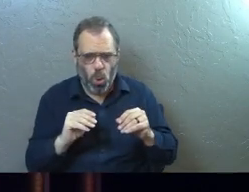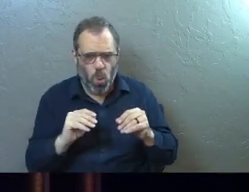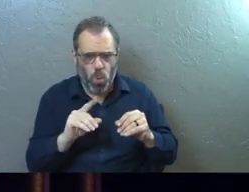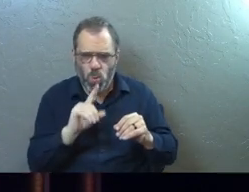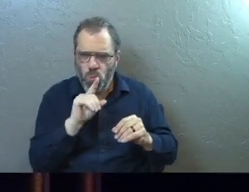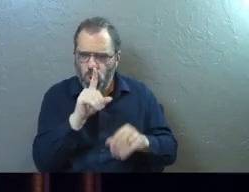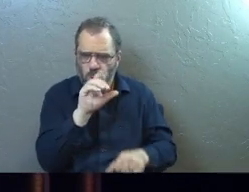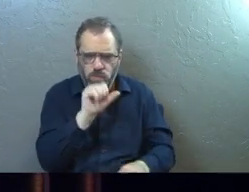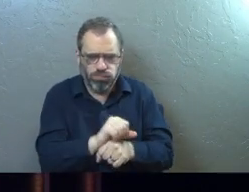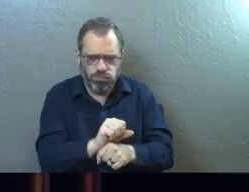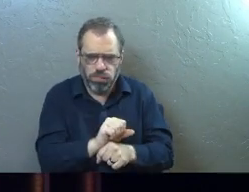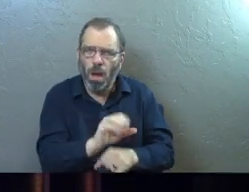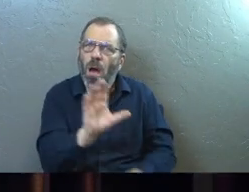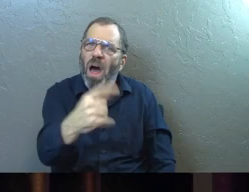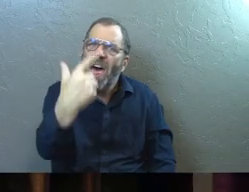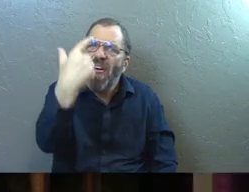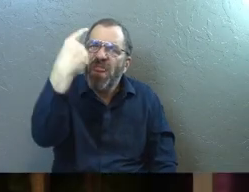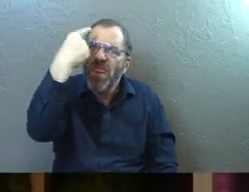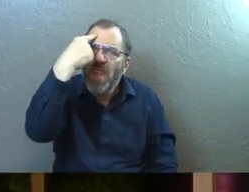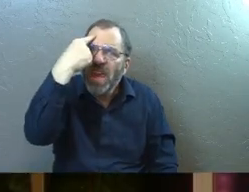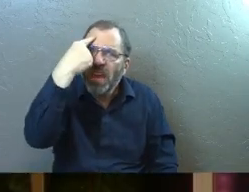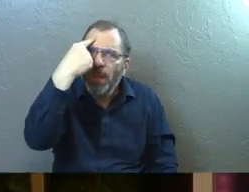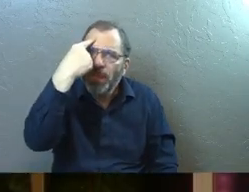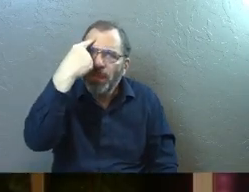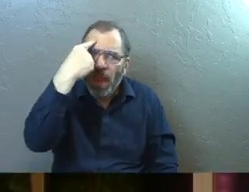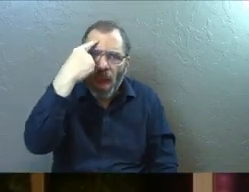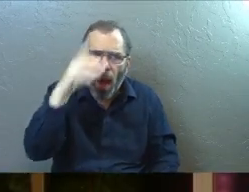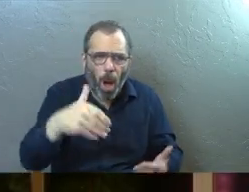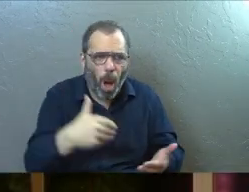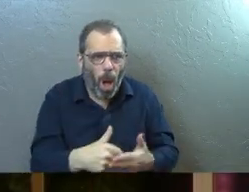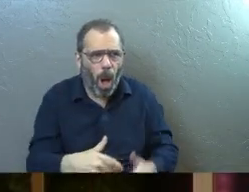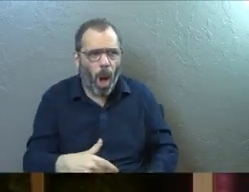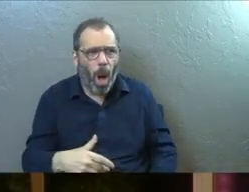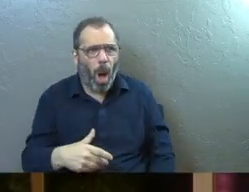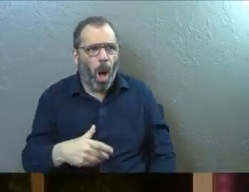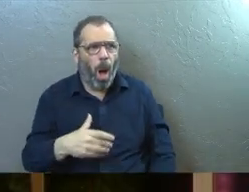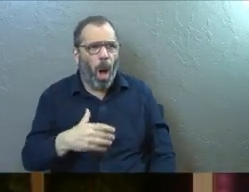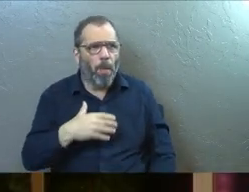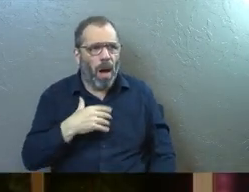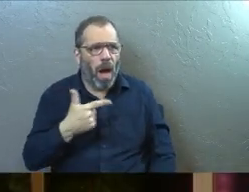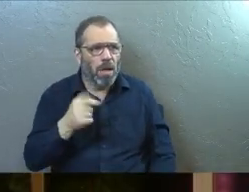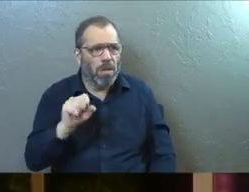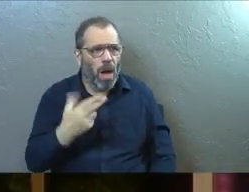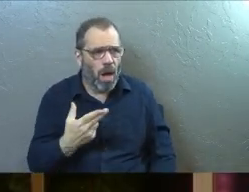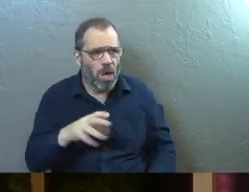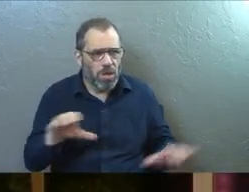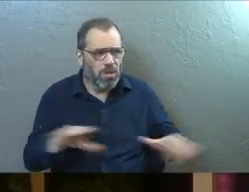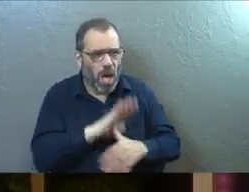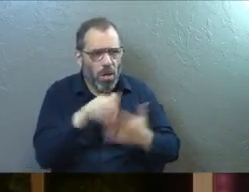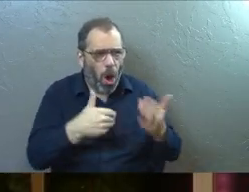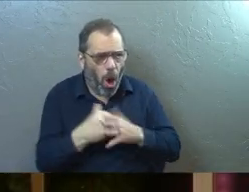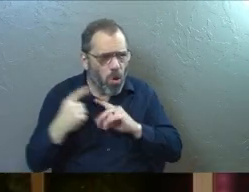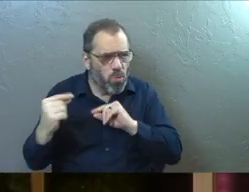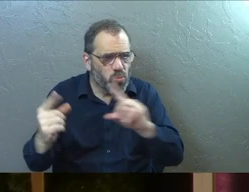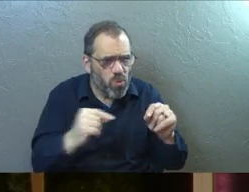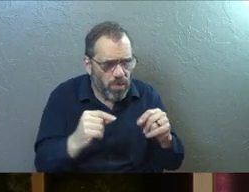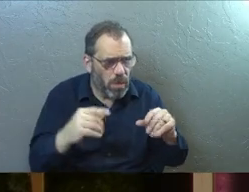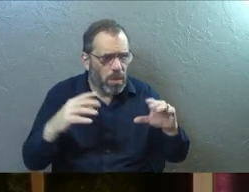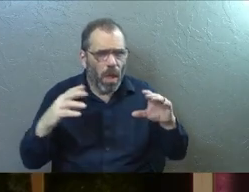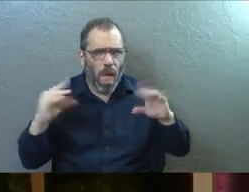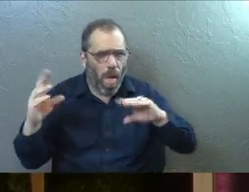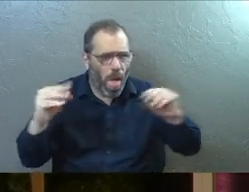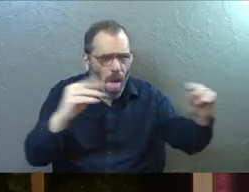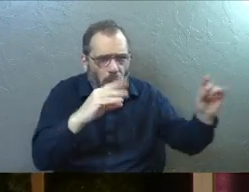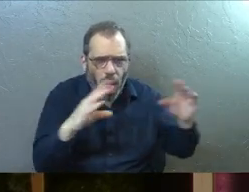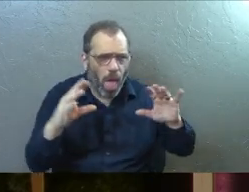because, again, like, think about what would have happened to her. Everybody would have been like, oh my gosh, can you believe what Mary must have done? All of the rumors, all the talk, all of